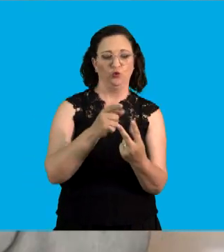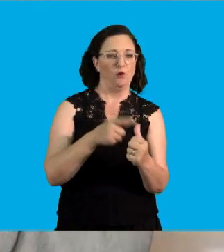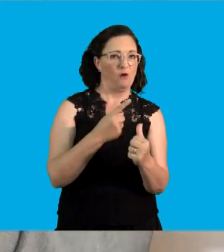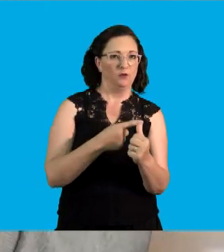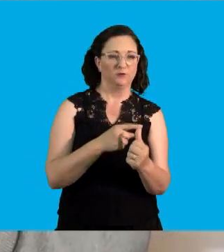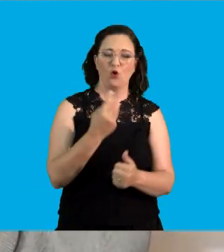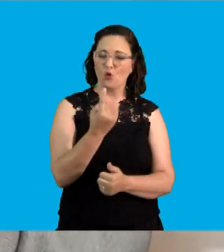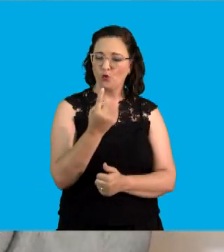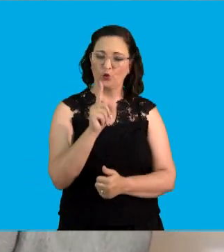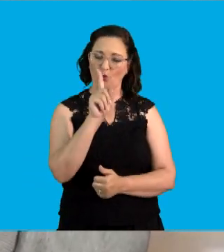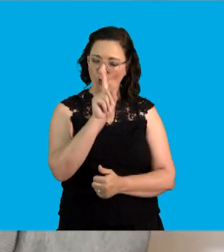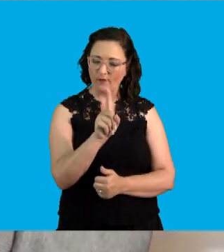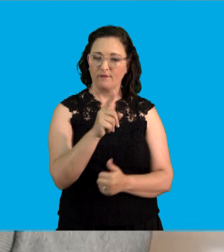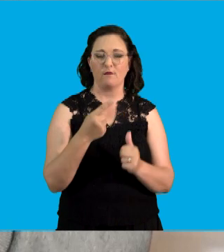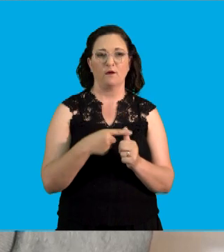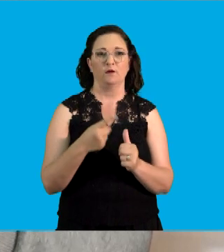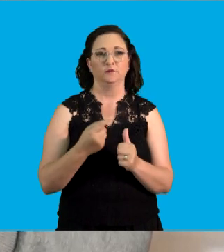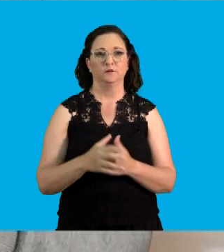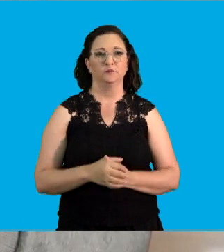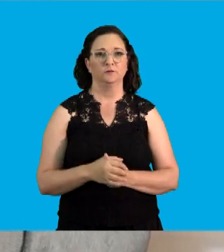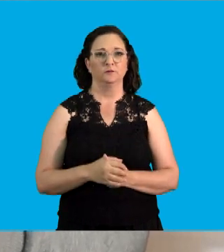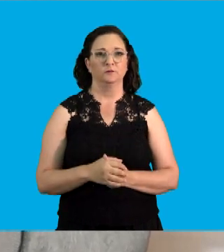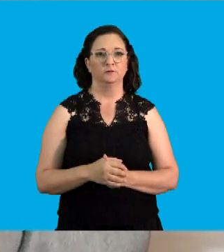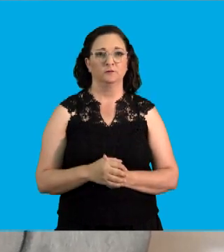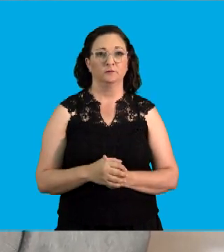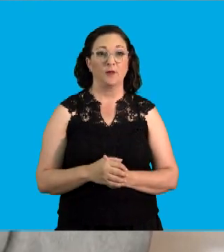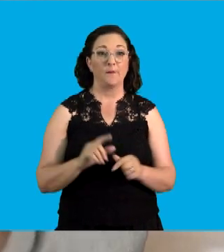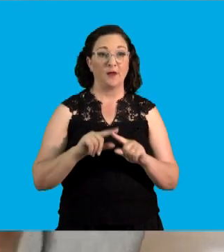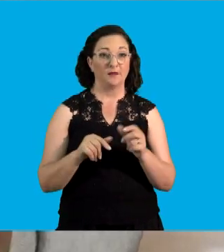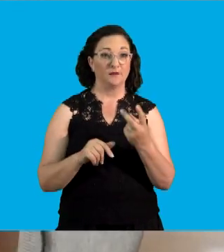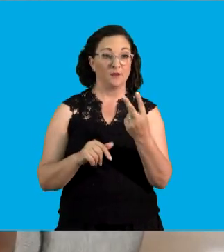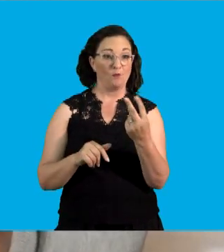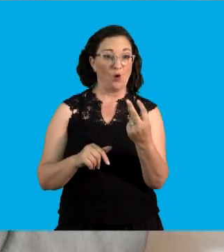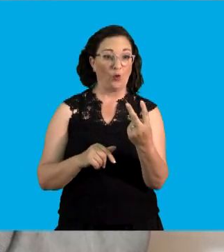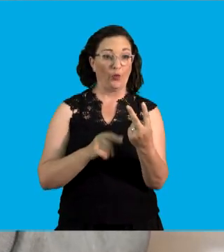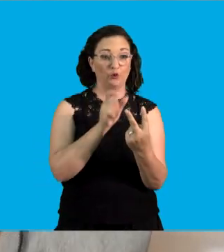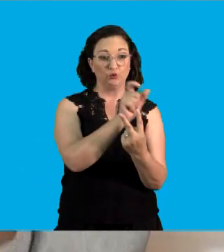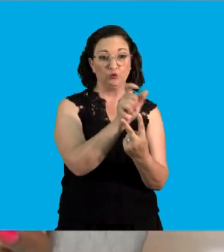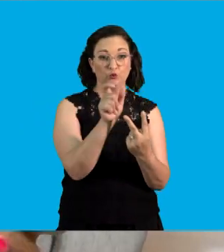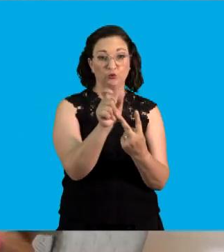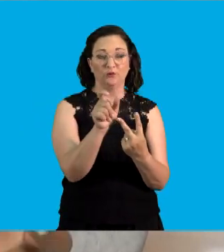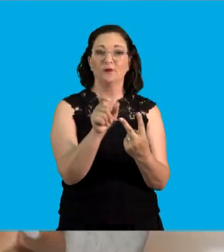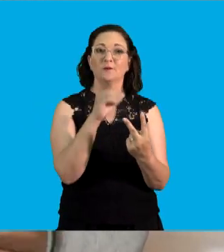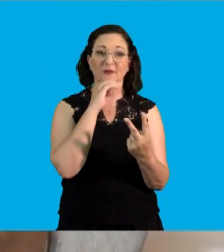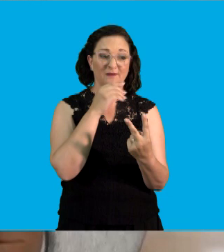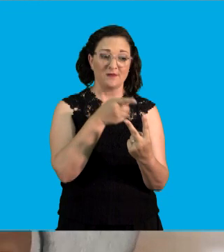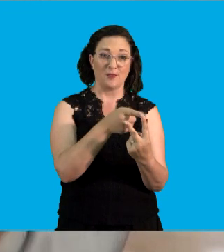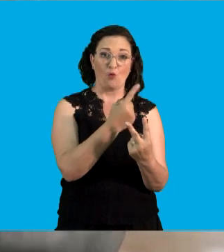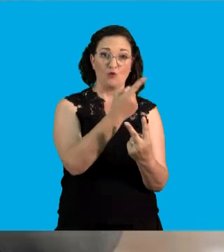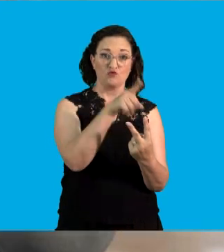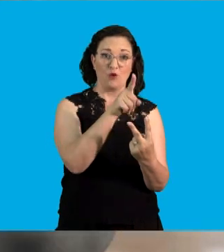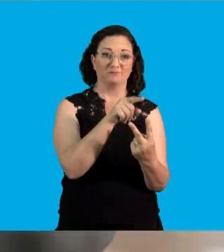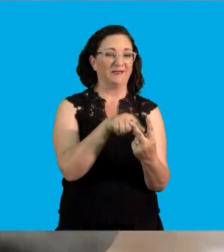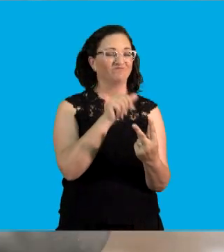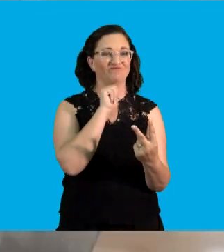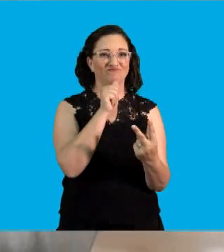one answer to this question. Right, should you do that, just know that both answers will be marked wrong, even though you started